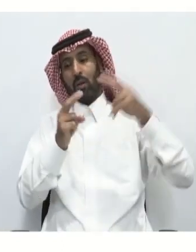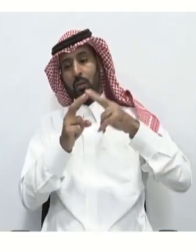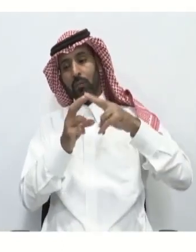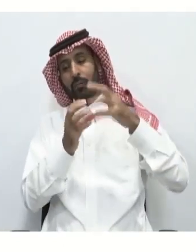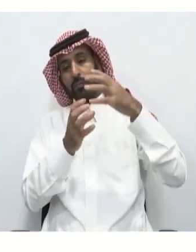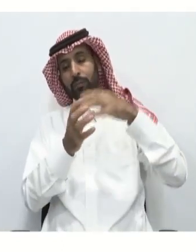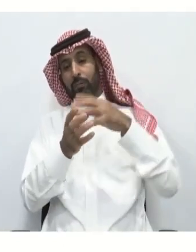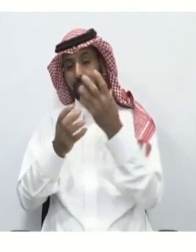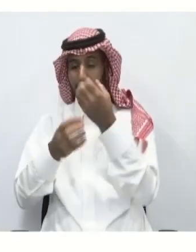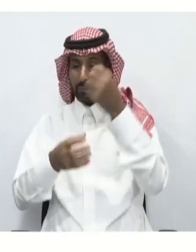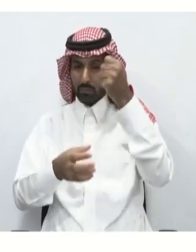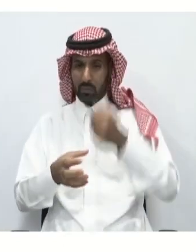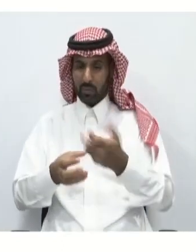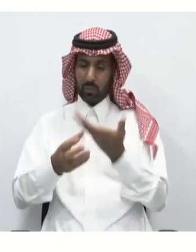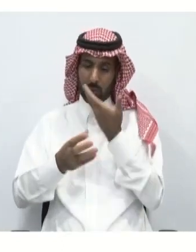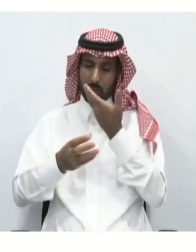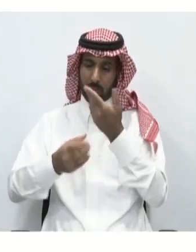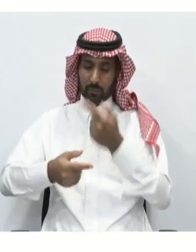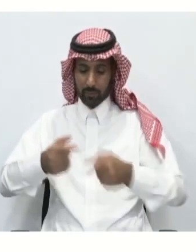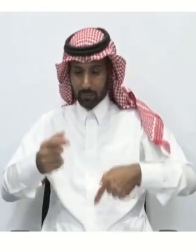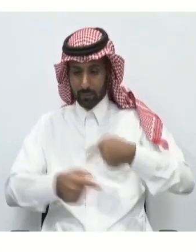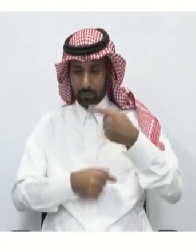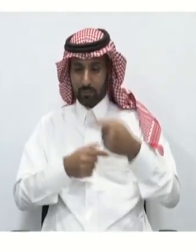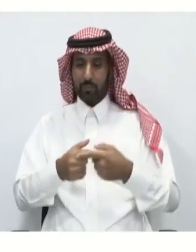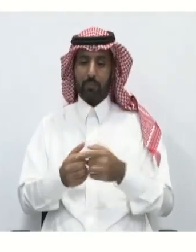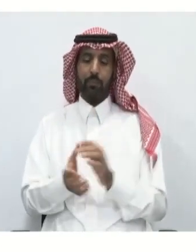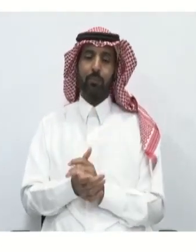showers that save water. So you can choose this or that.